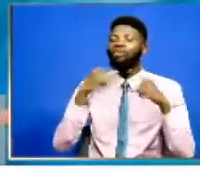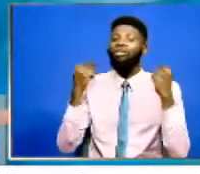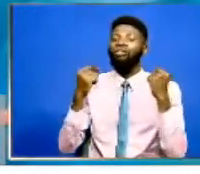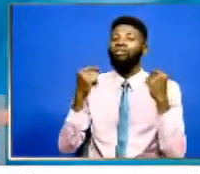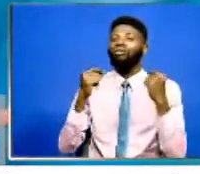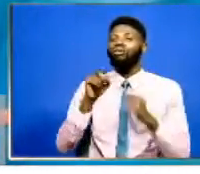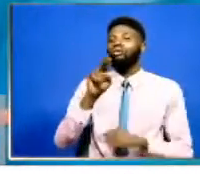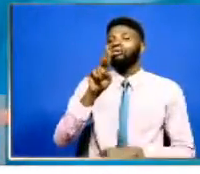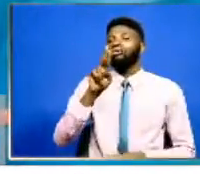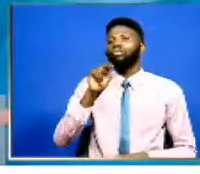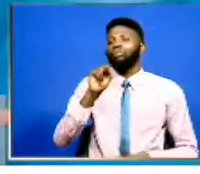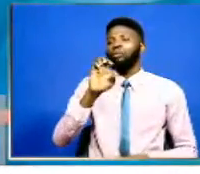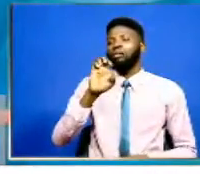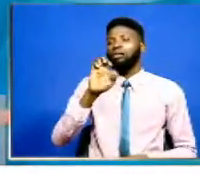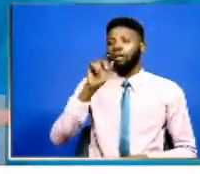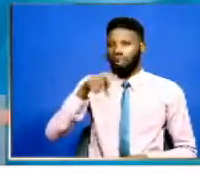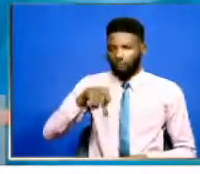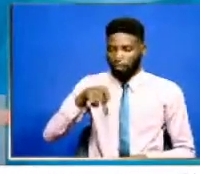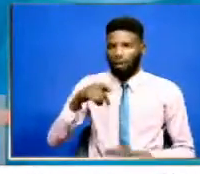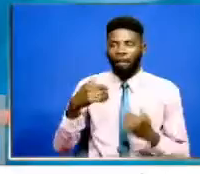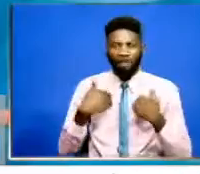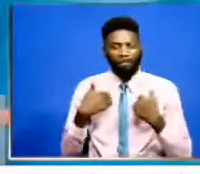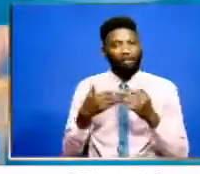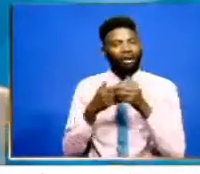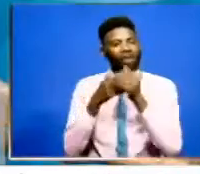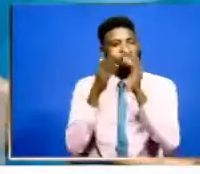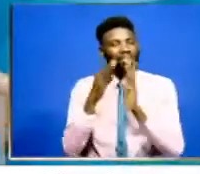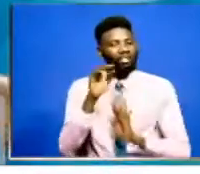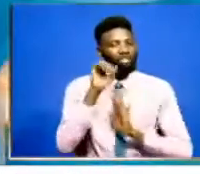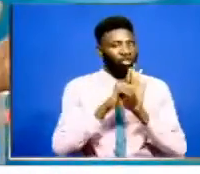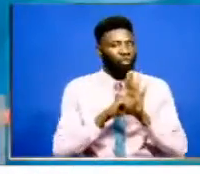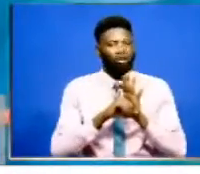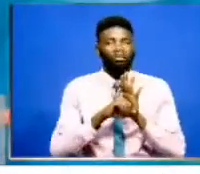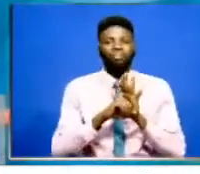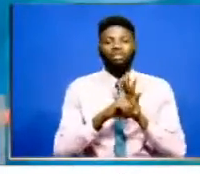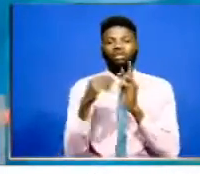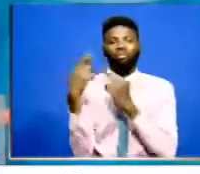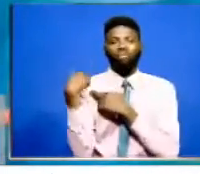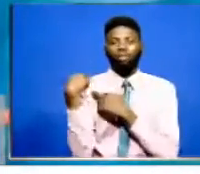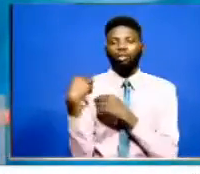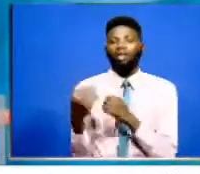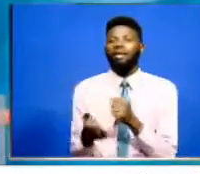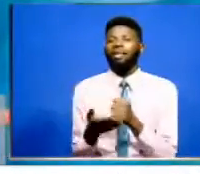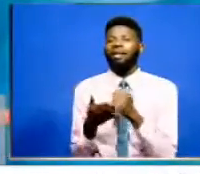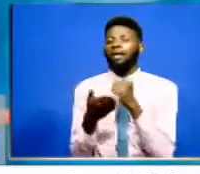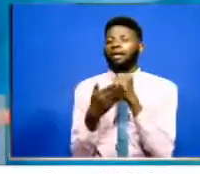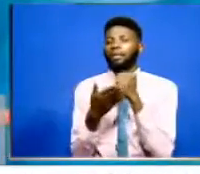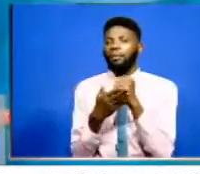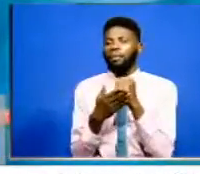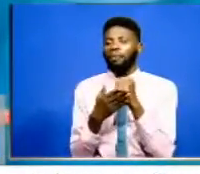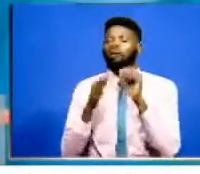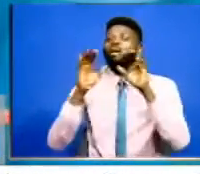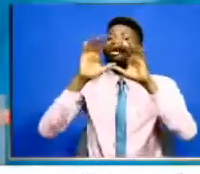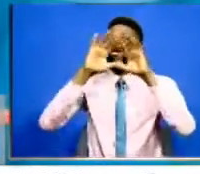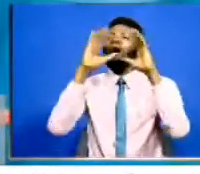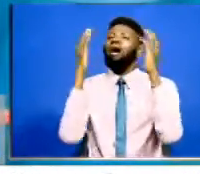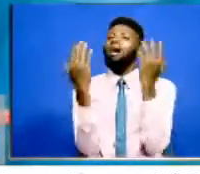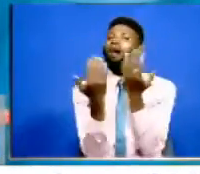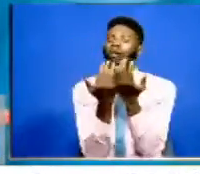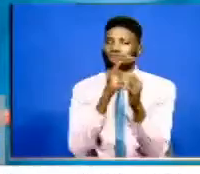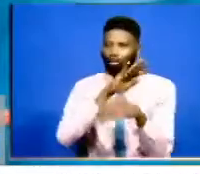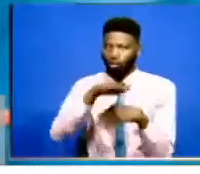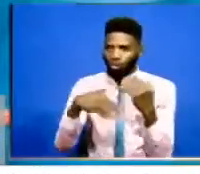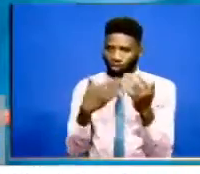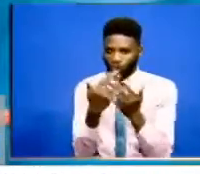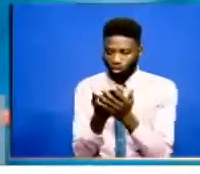playing a leadership role, mm-hmm. to really kind of rally the whole world on